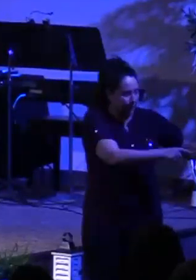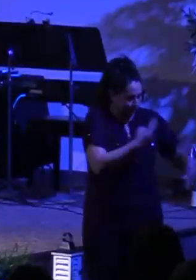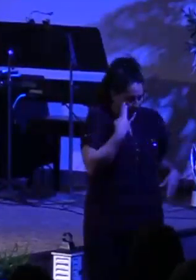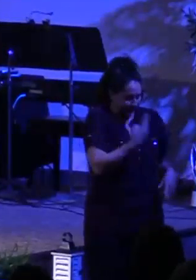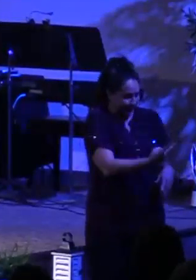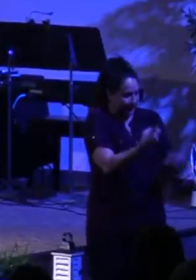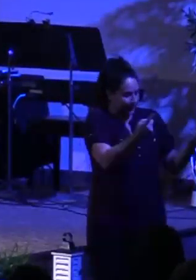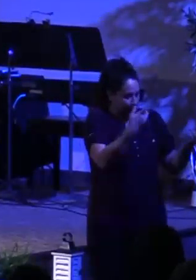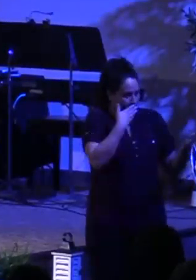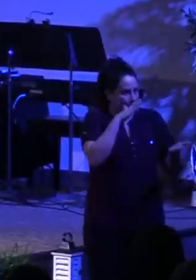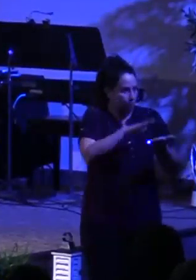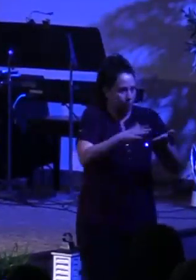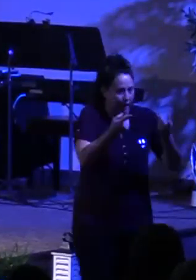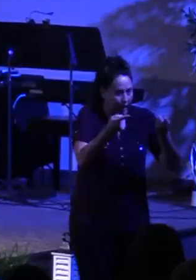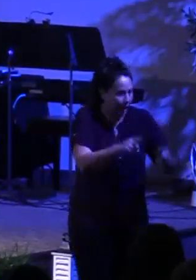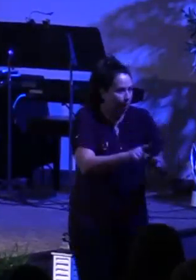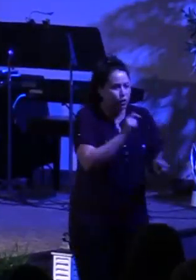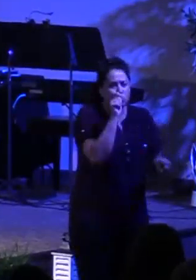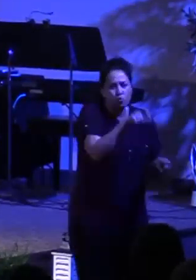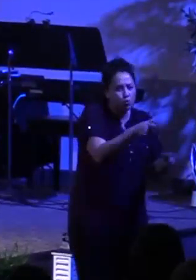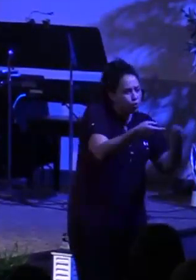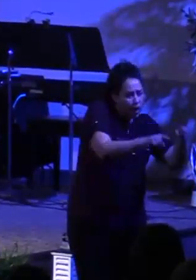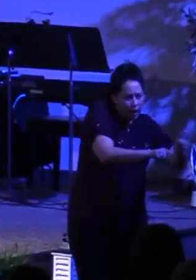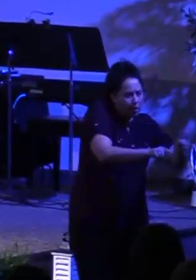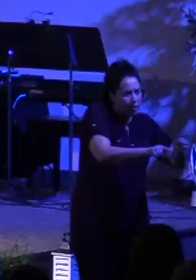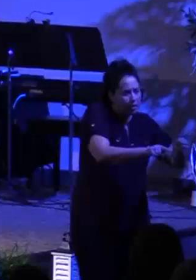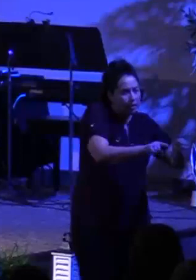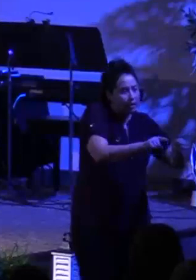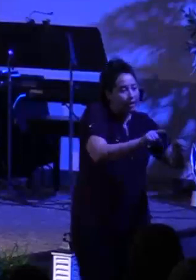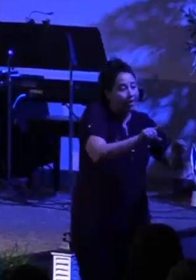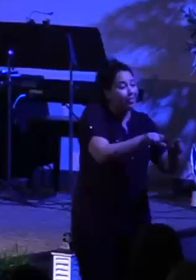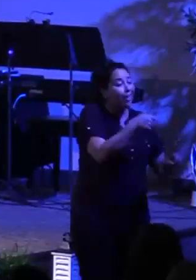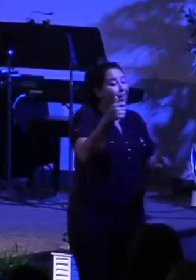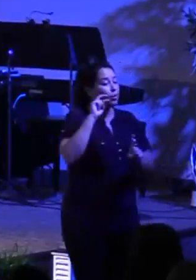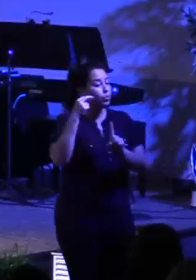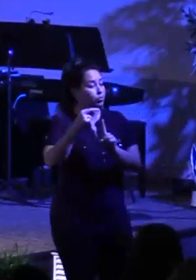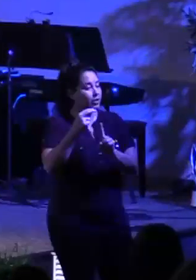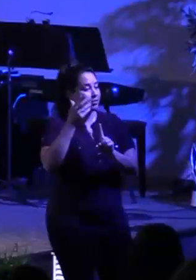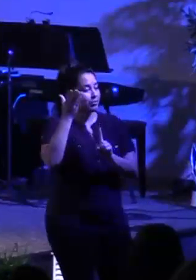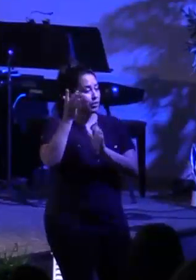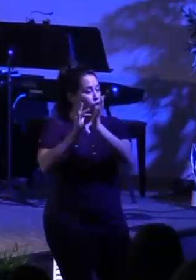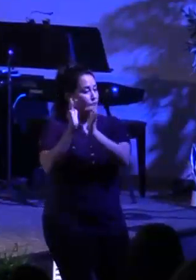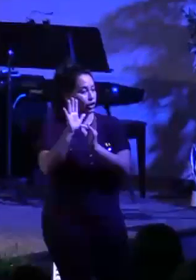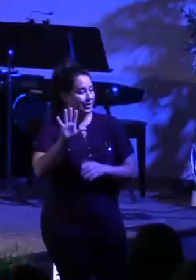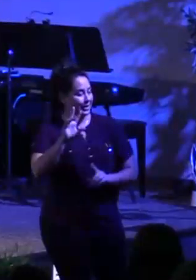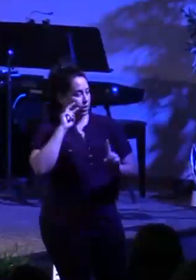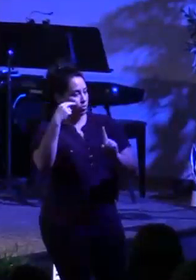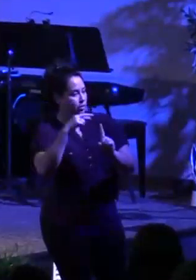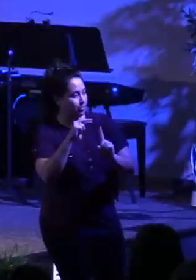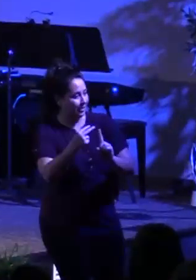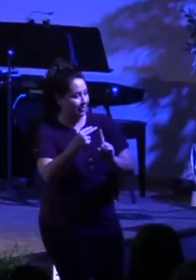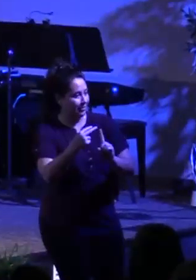Something bad is happening, something that shouldn't happen. And the other way is Jesus' way, and it's that there is